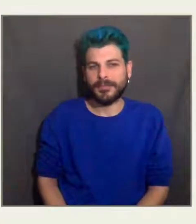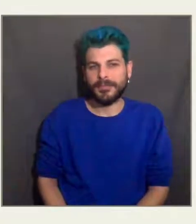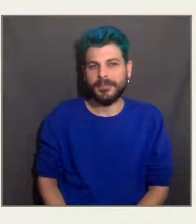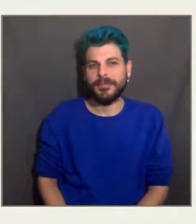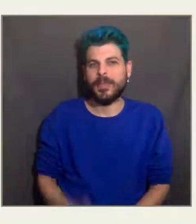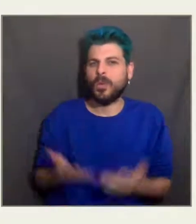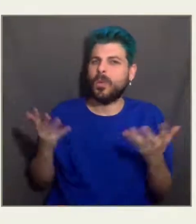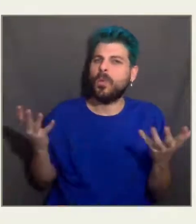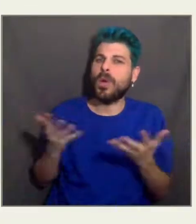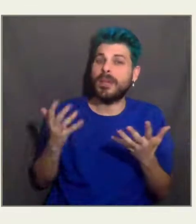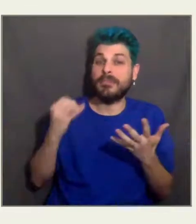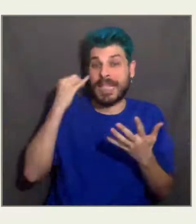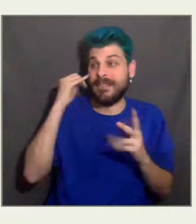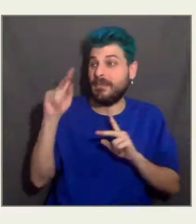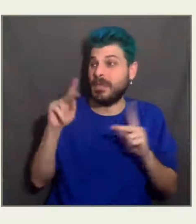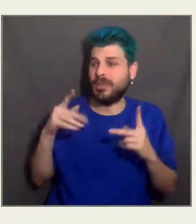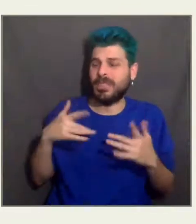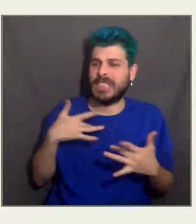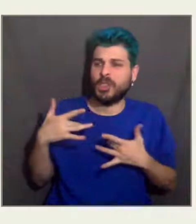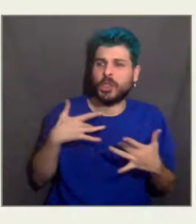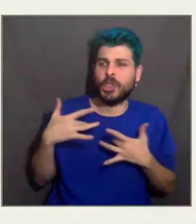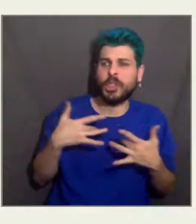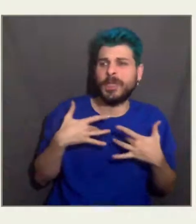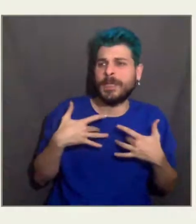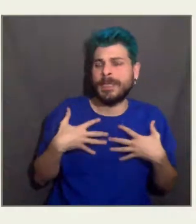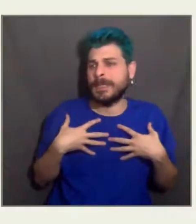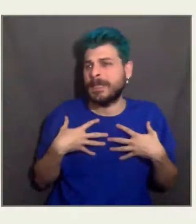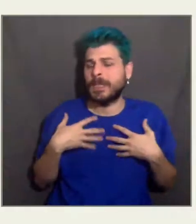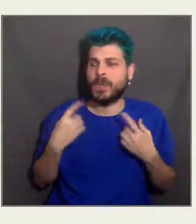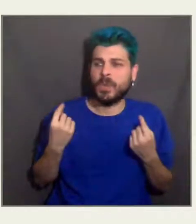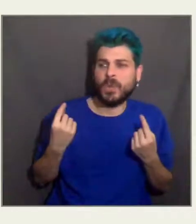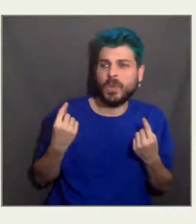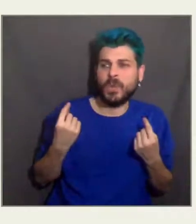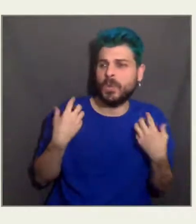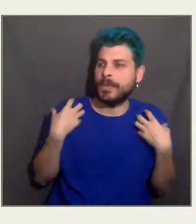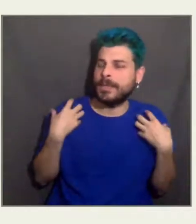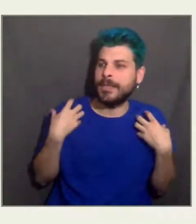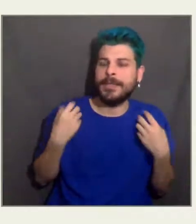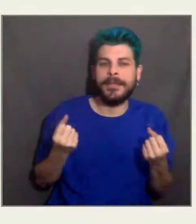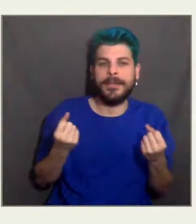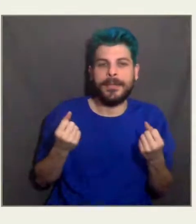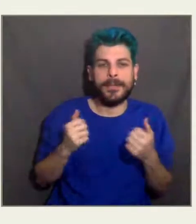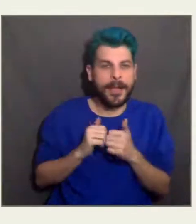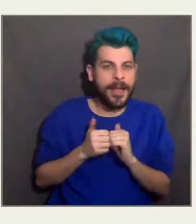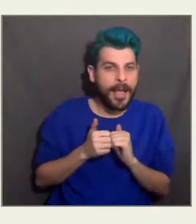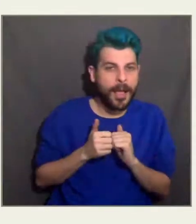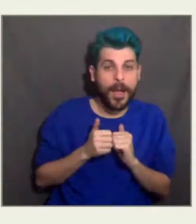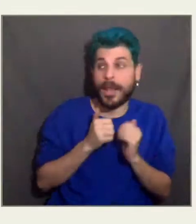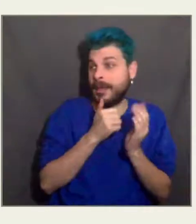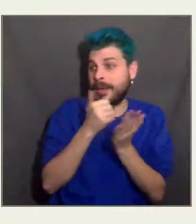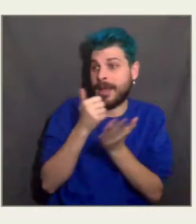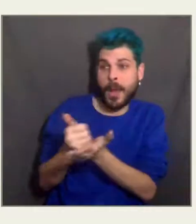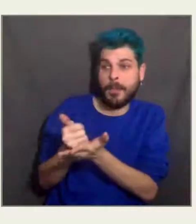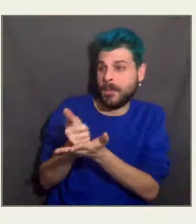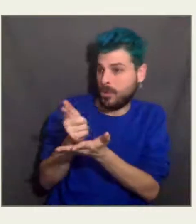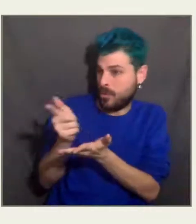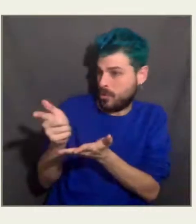concerned community members do to help heal our community, and how can they help you in your job?